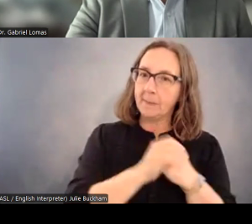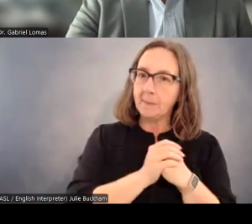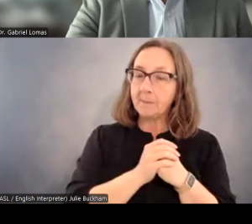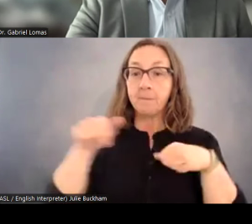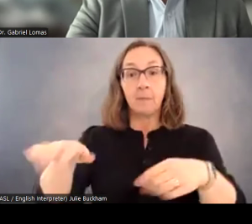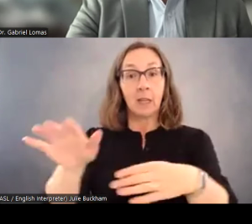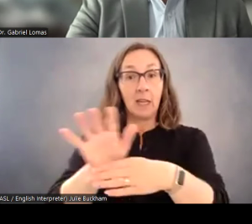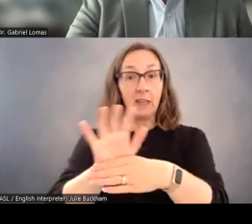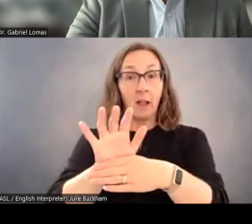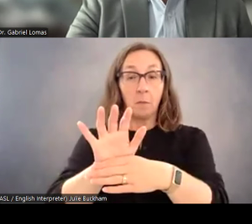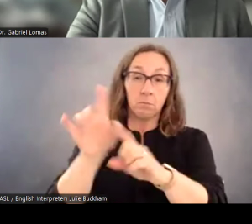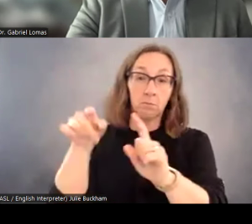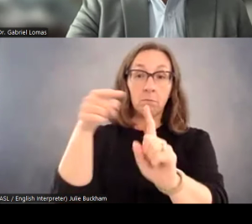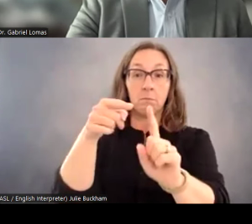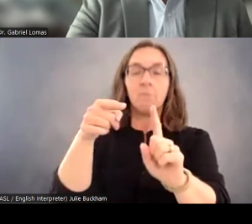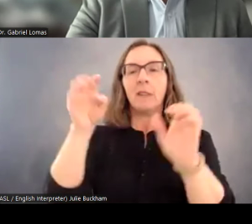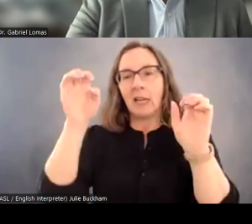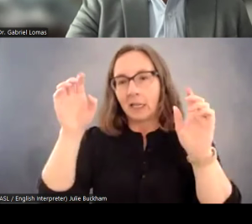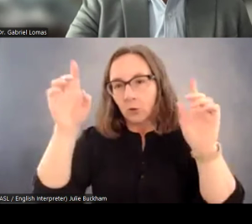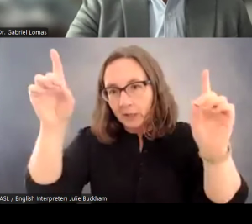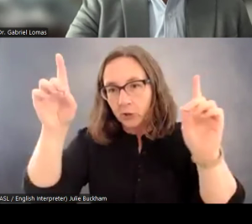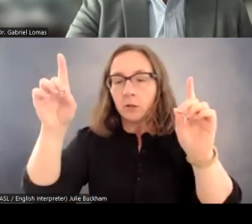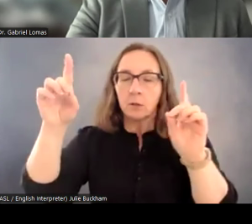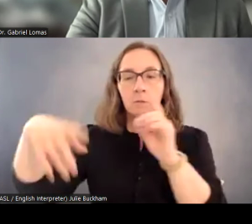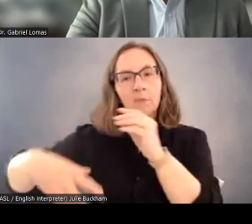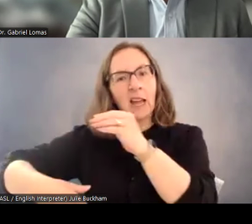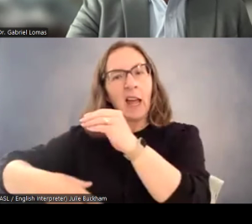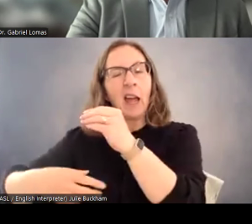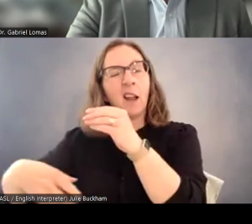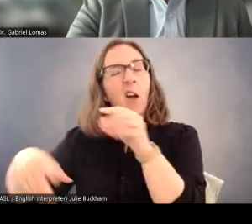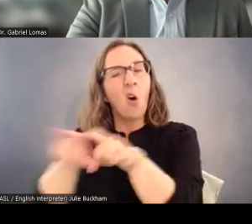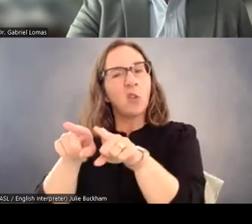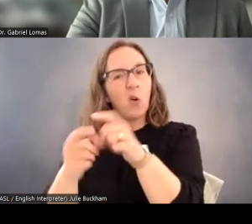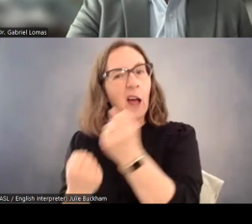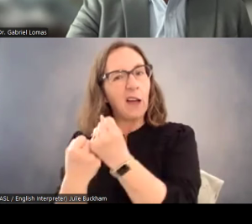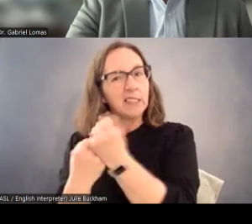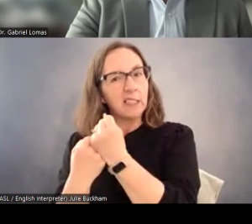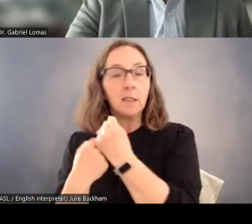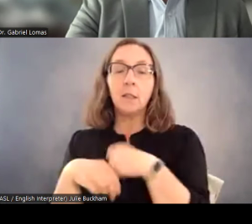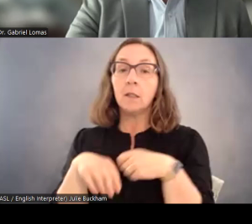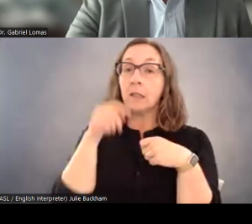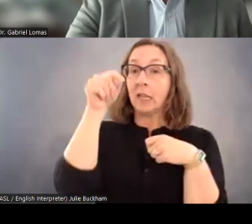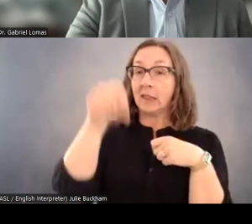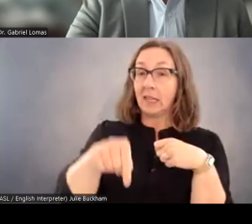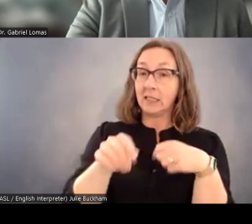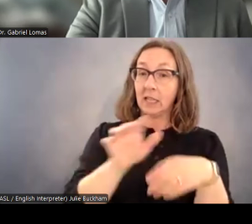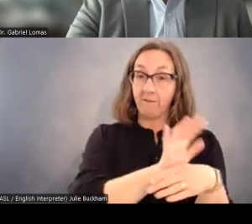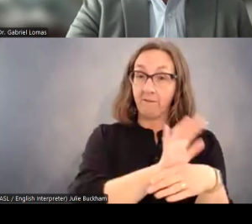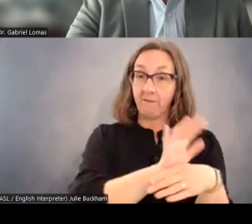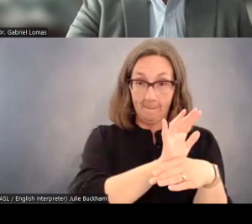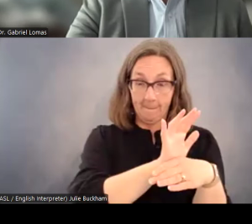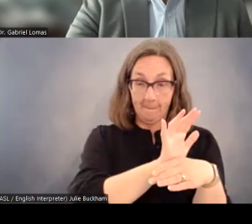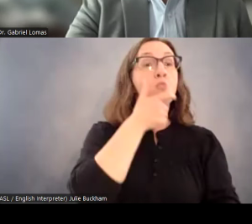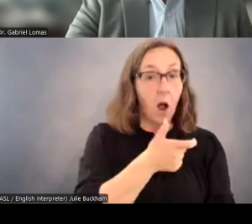is really education and advocacy, and how showing a film like this and having a panel afterwards with discussion